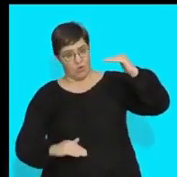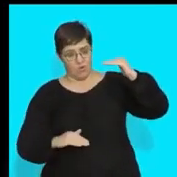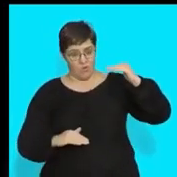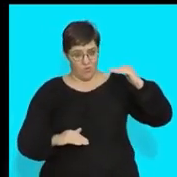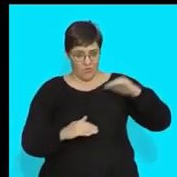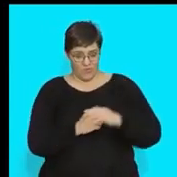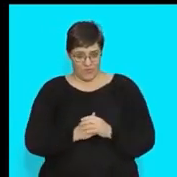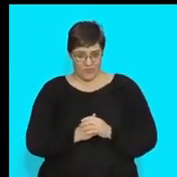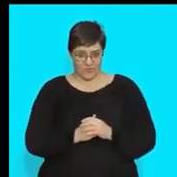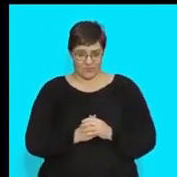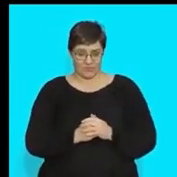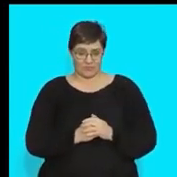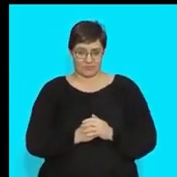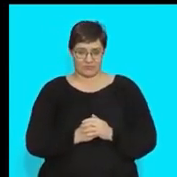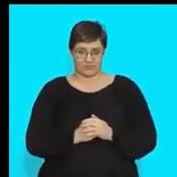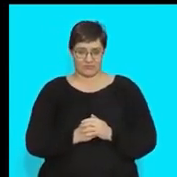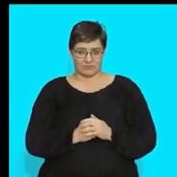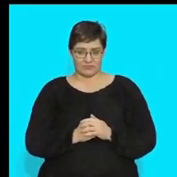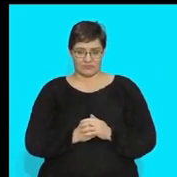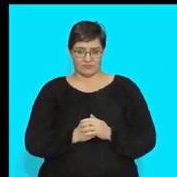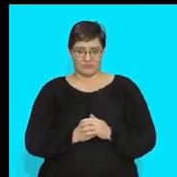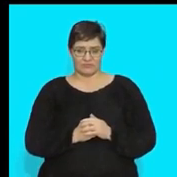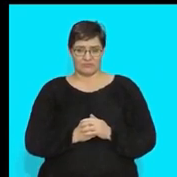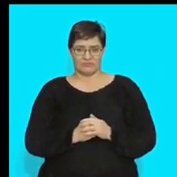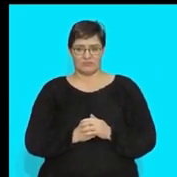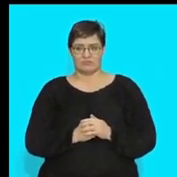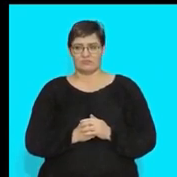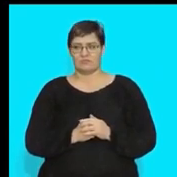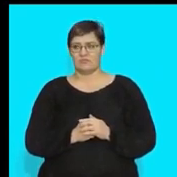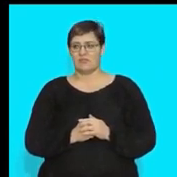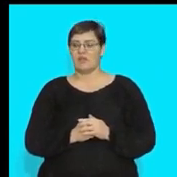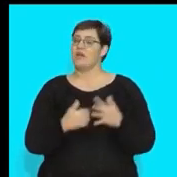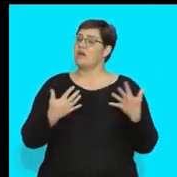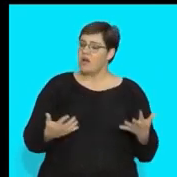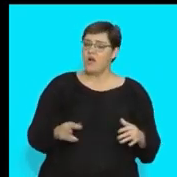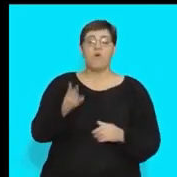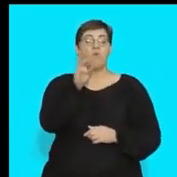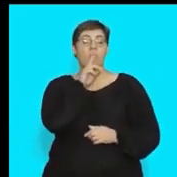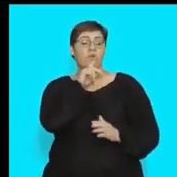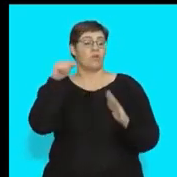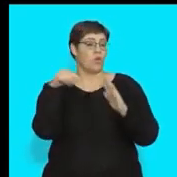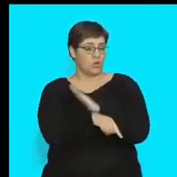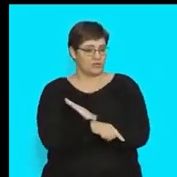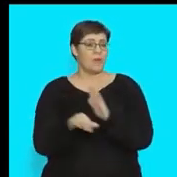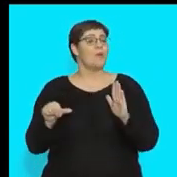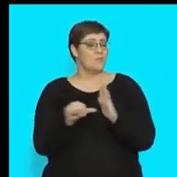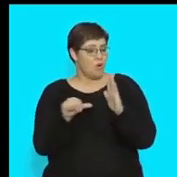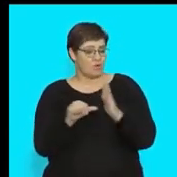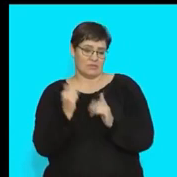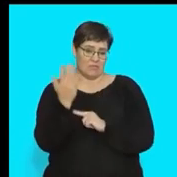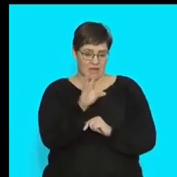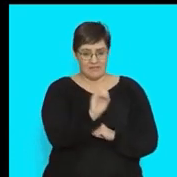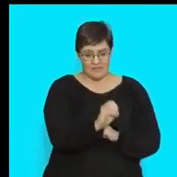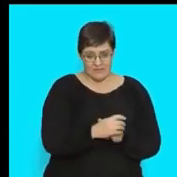high concentration to a low concentration. Now guys, water loss is quite important in